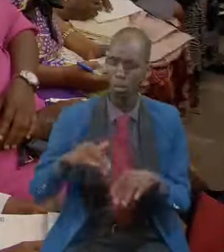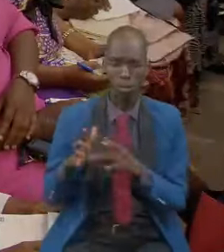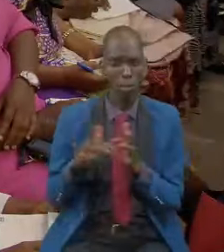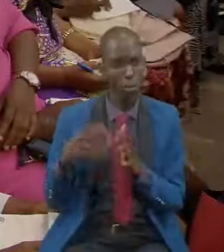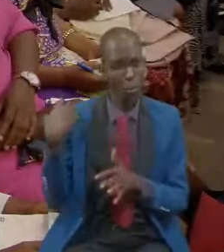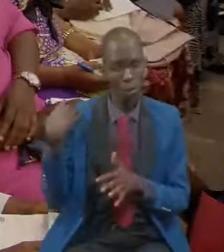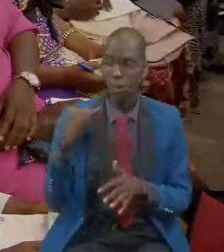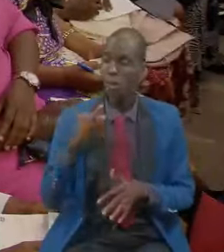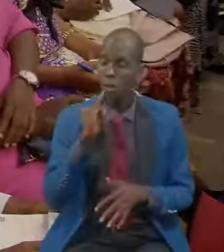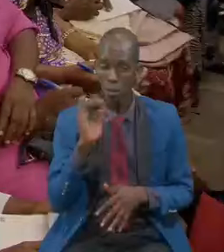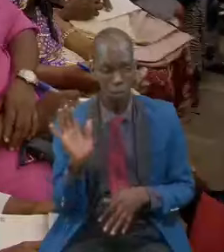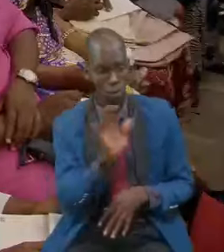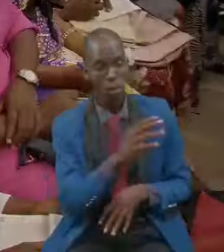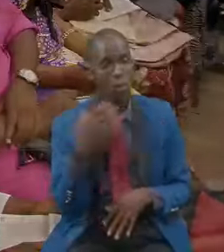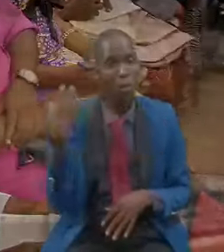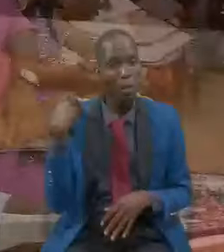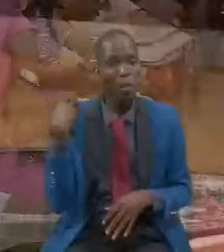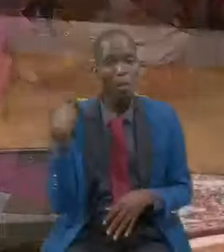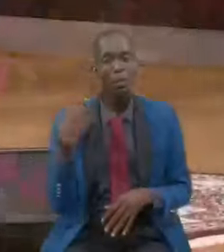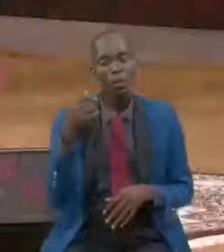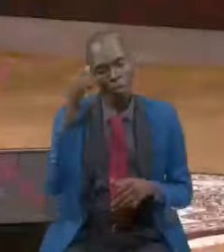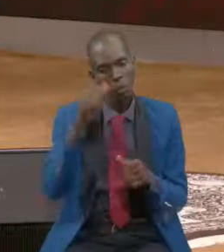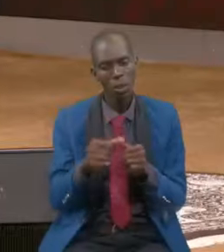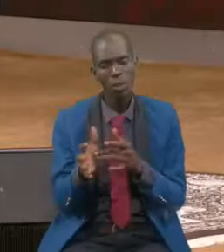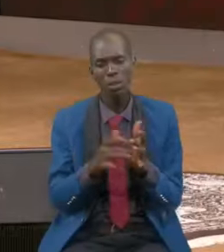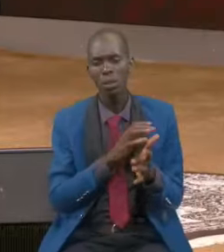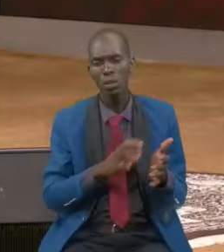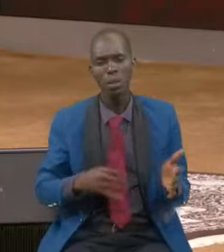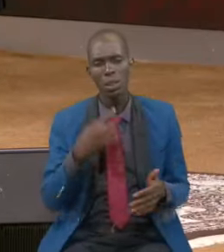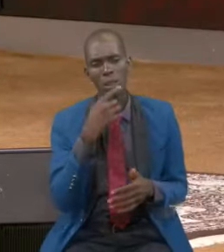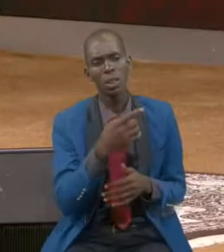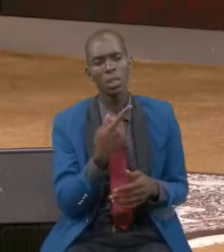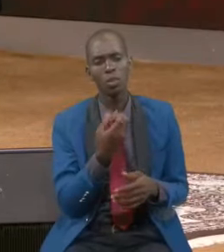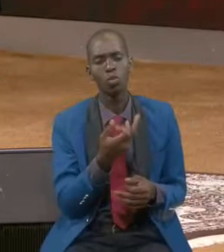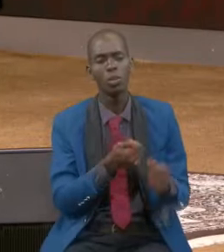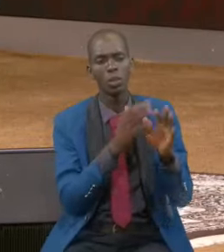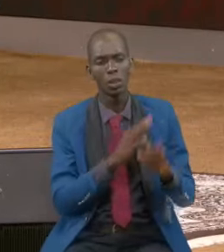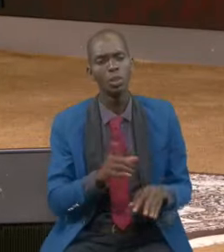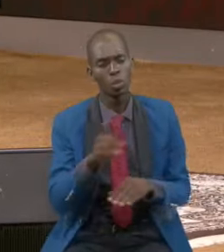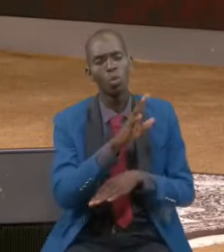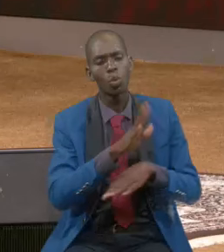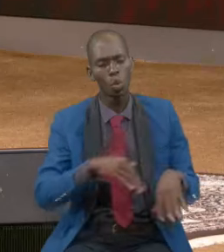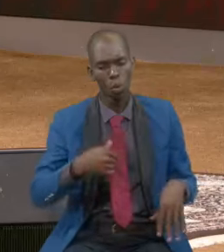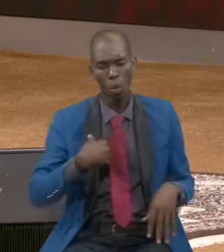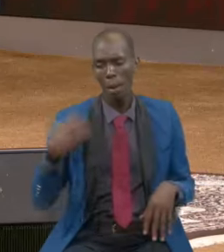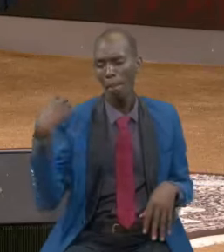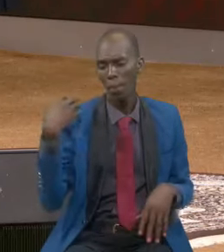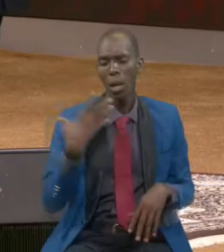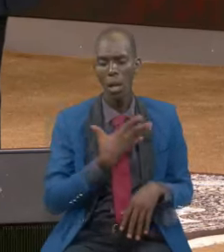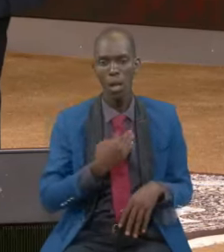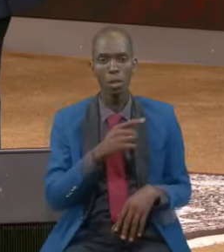his disciples, ye call me Master and Lord. Ye say well, for so am